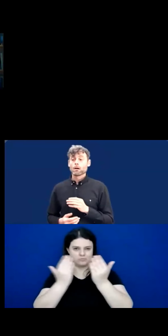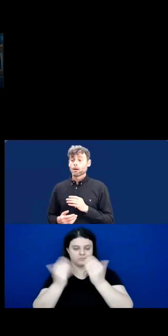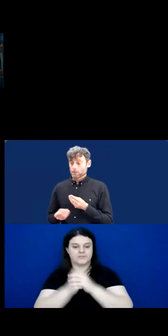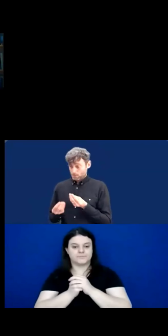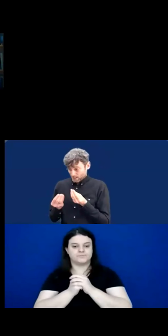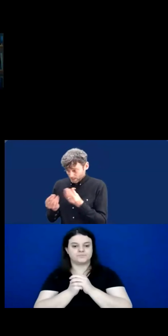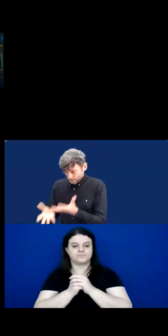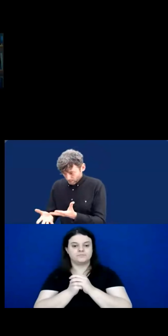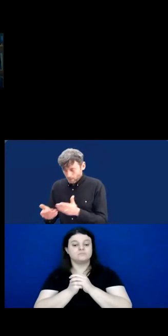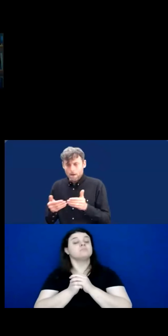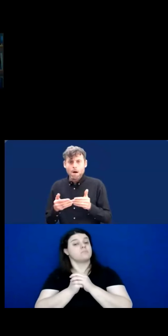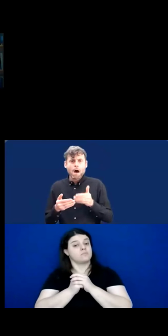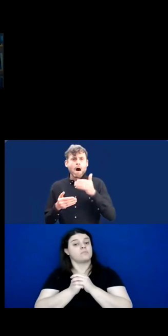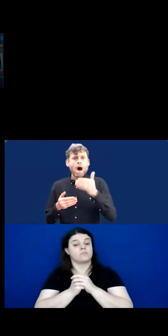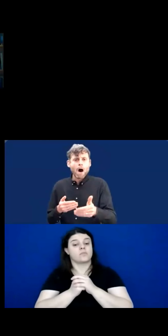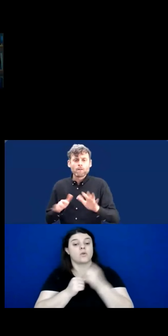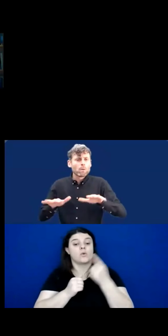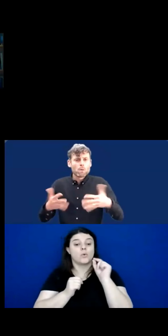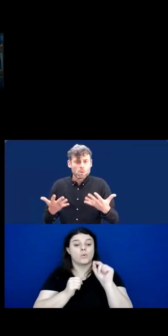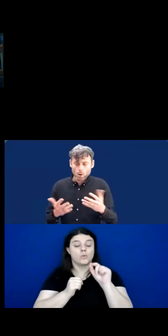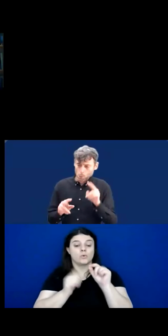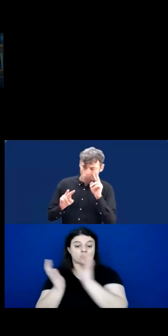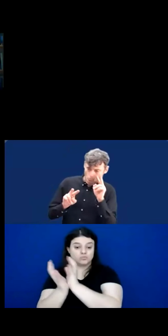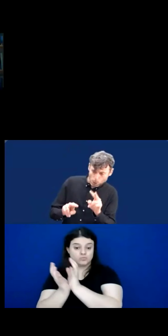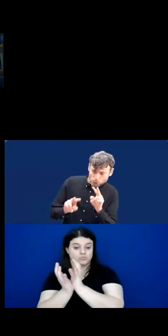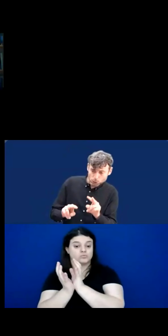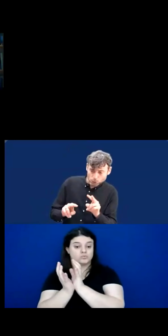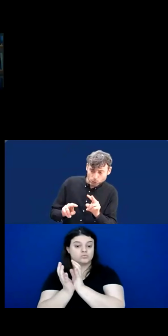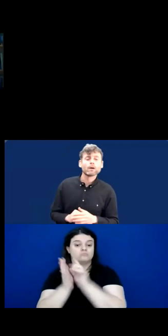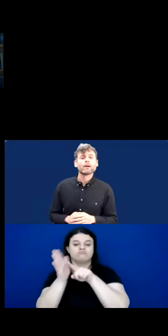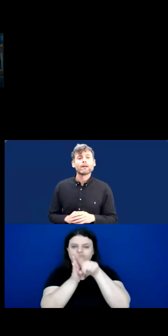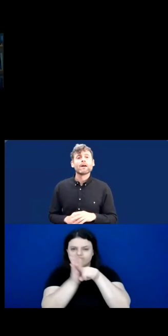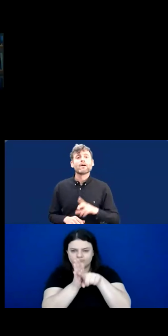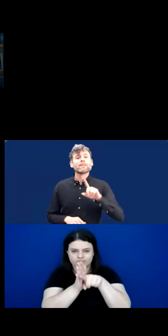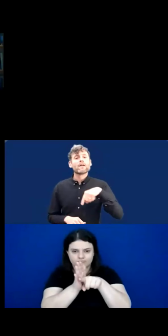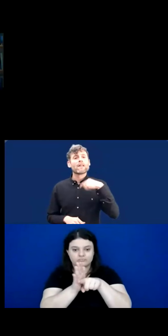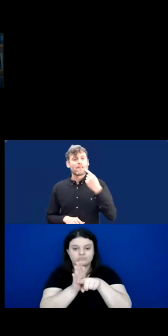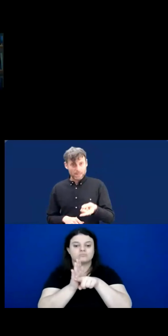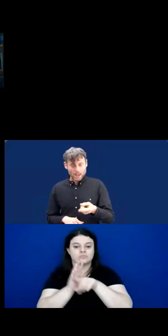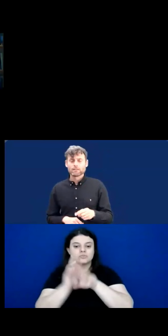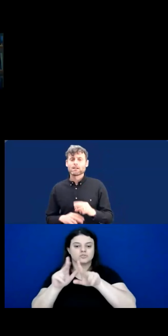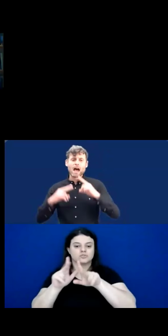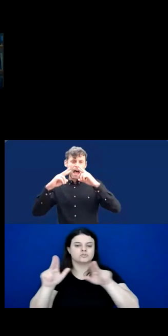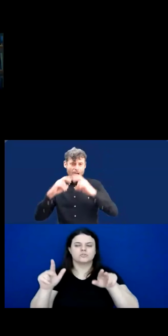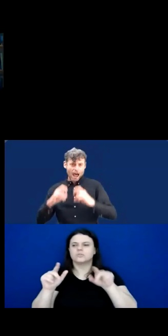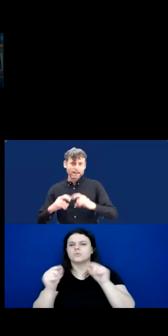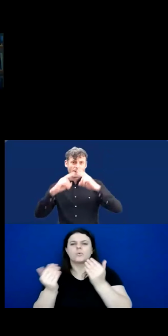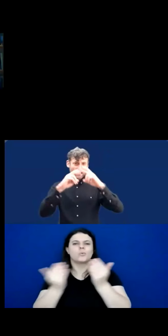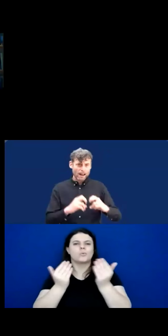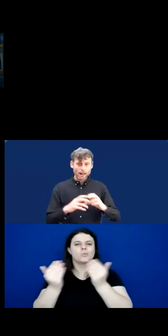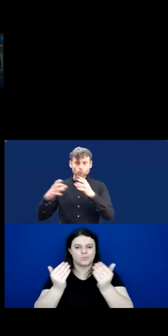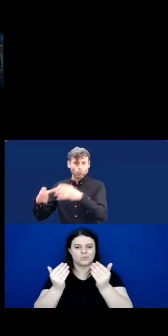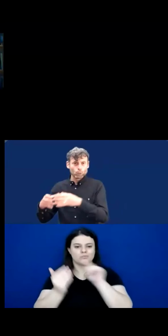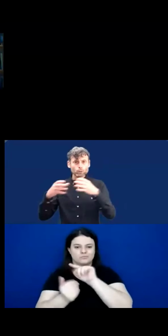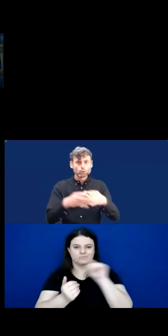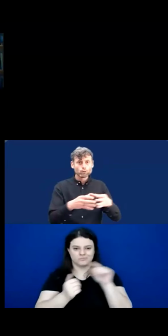And she did a group analysis on differences between diets.